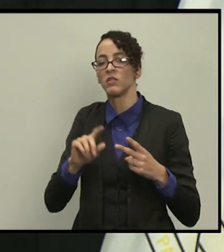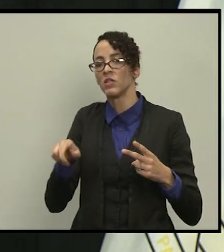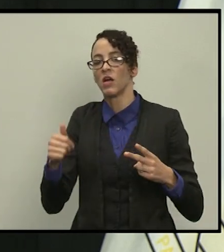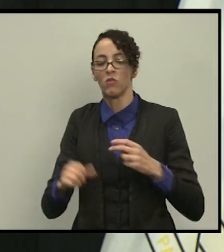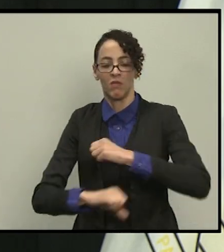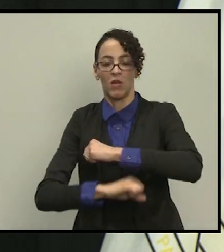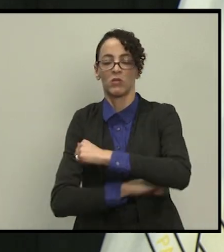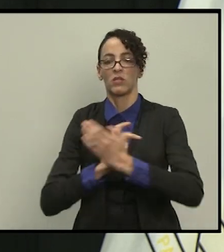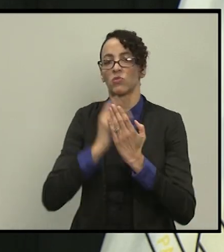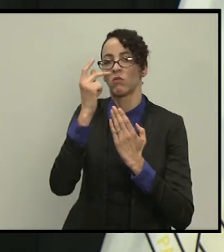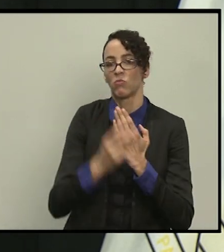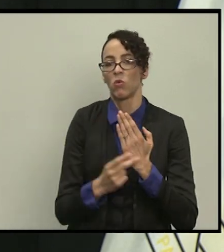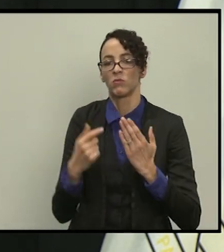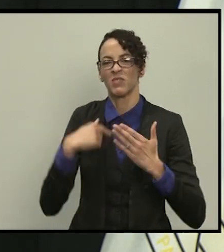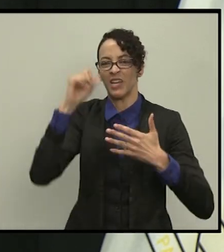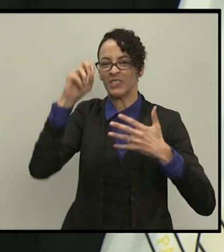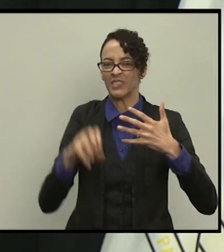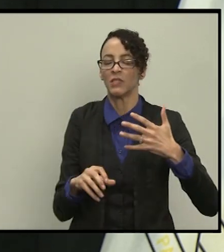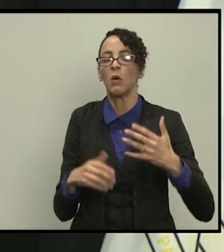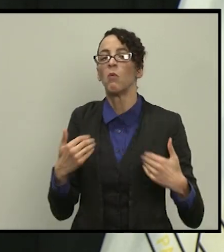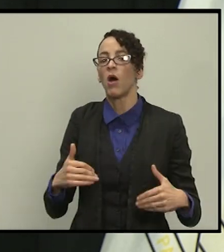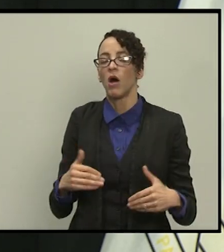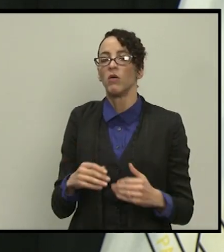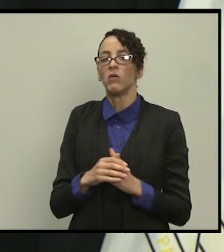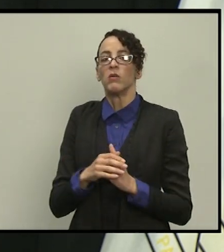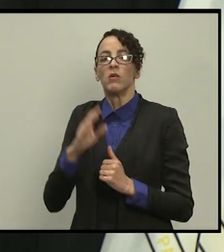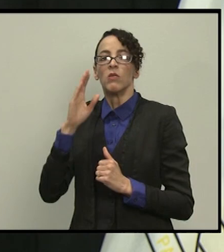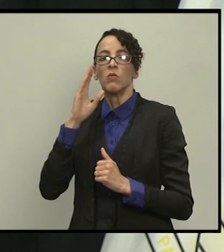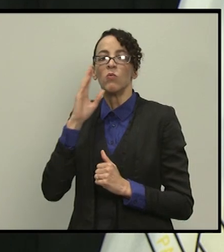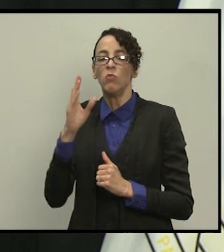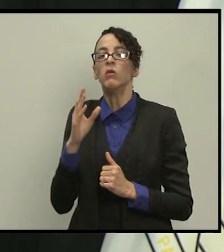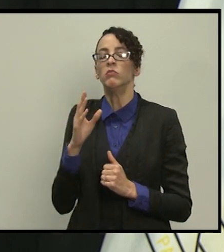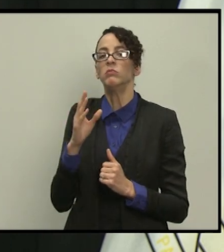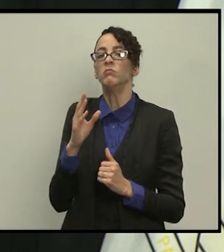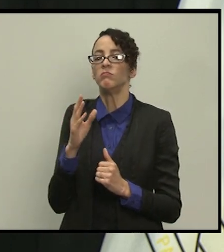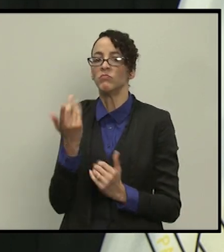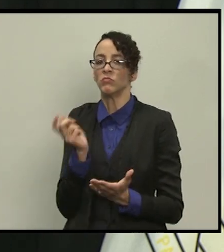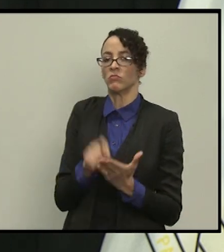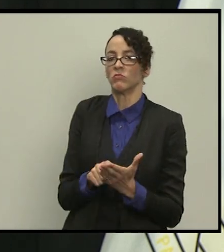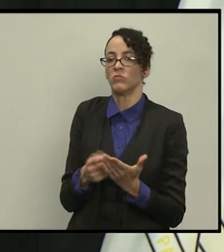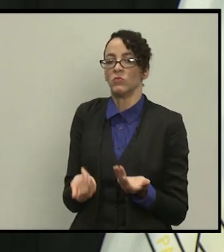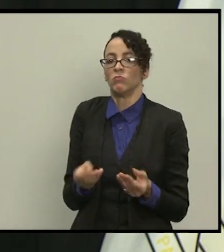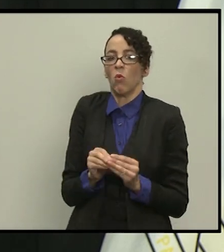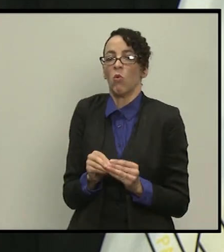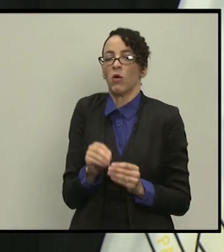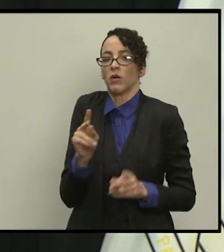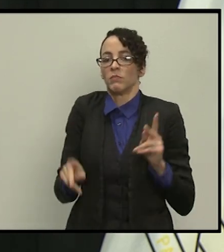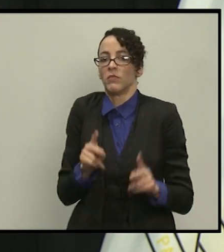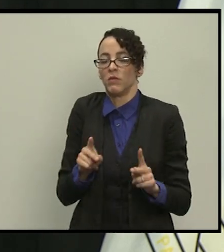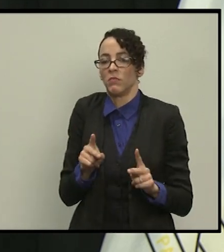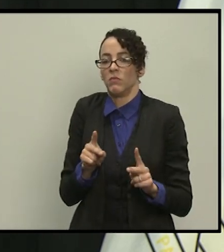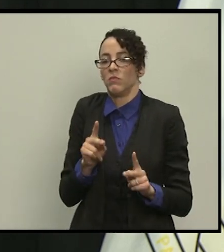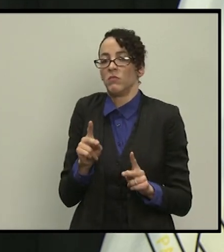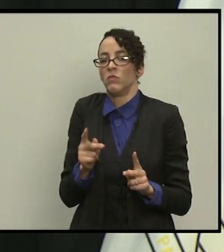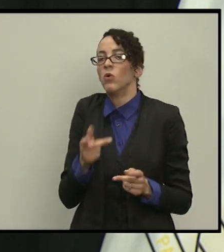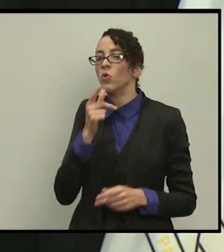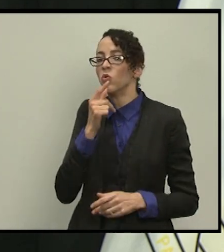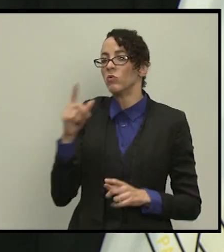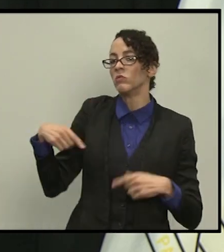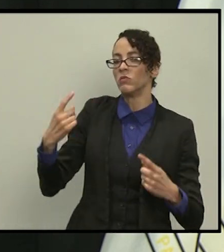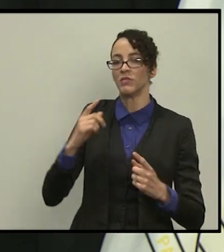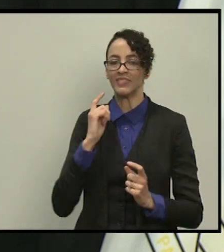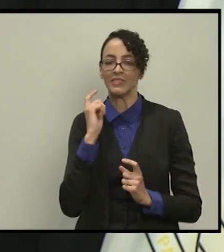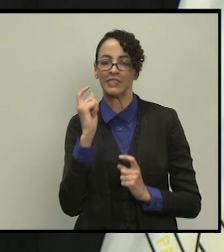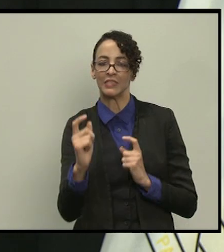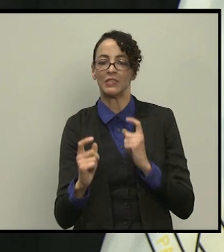this week to acknowledge so many of the contributors that have really gone above and beyond to help around food insecurity